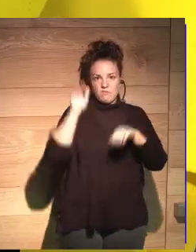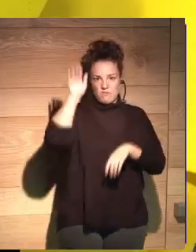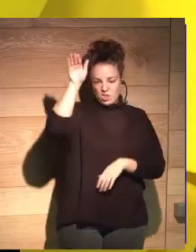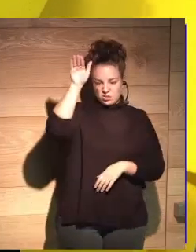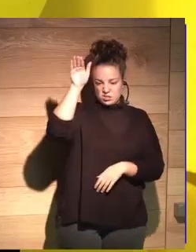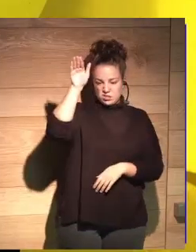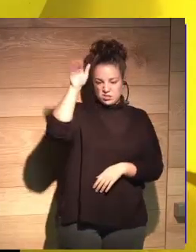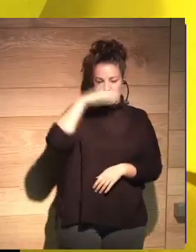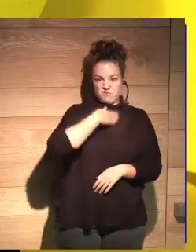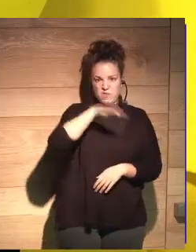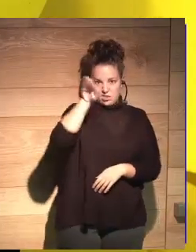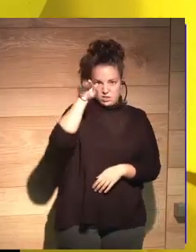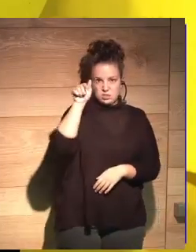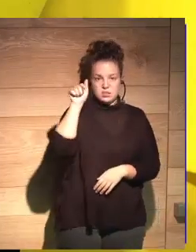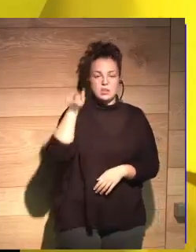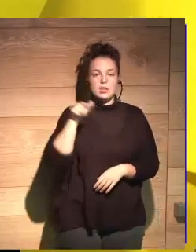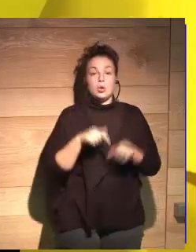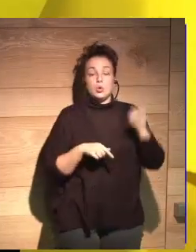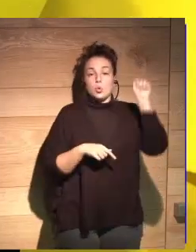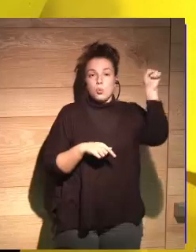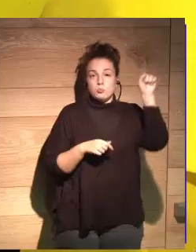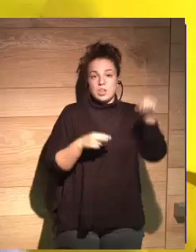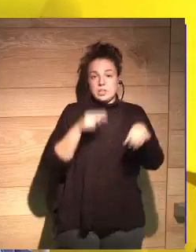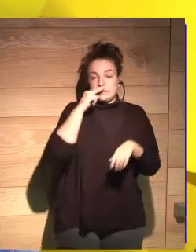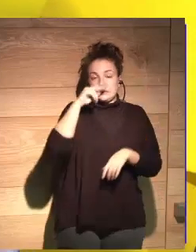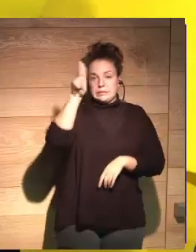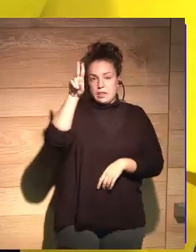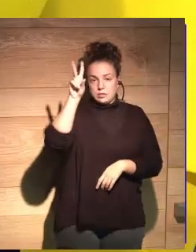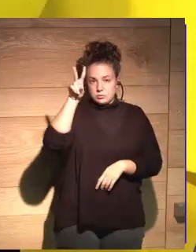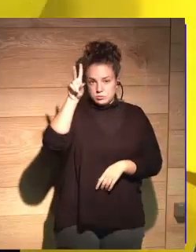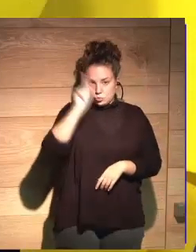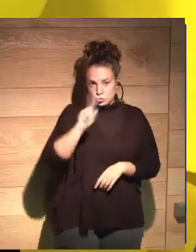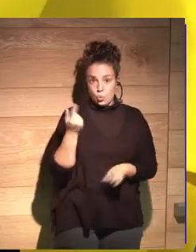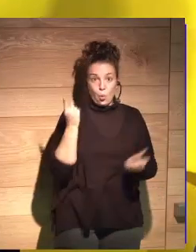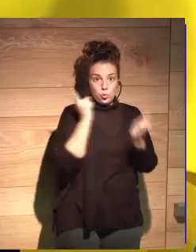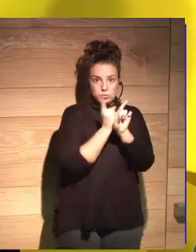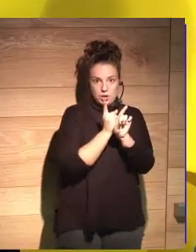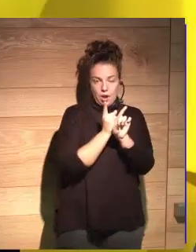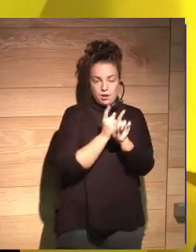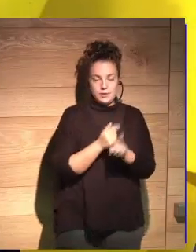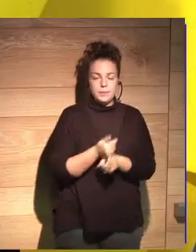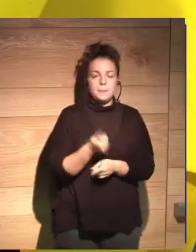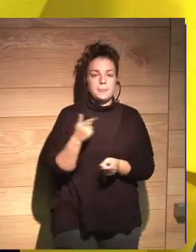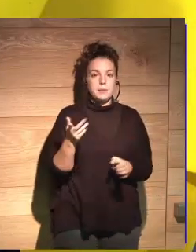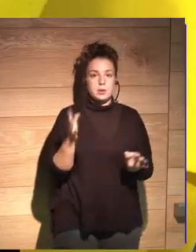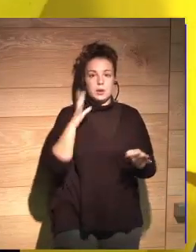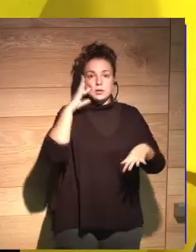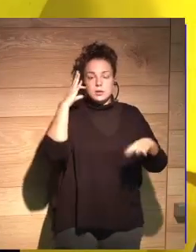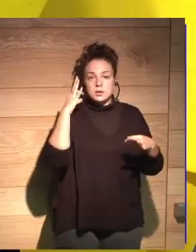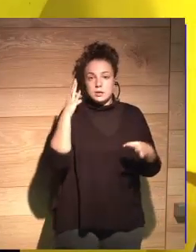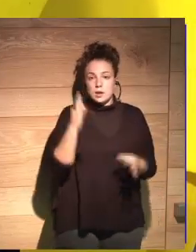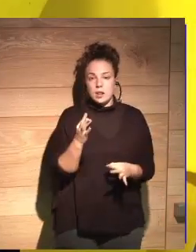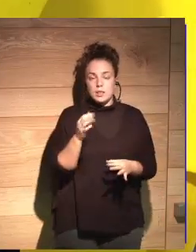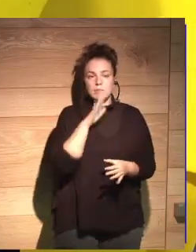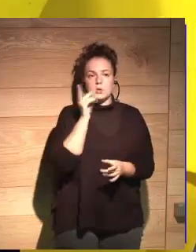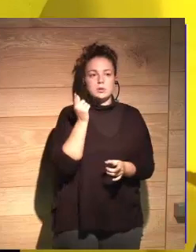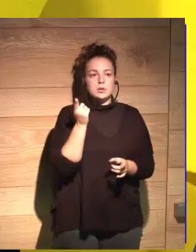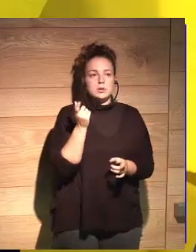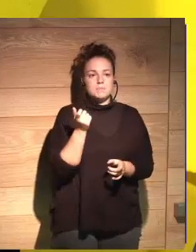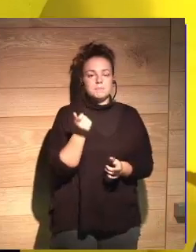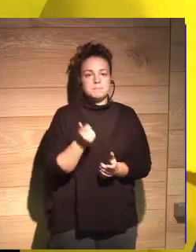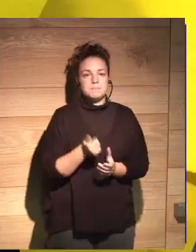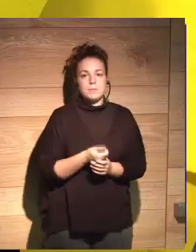anti-fascist, so they were communists. As a matter of fact, it's not just that they were not Nazis, it was the opposite. And what they were horrified